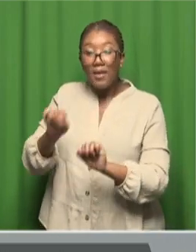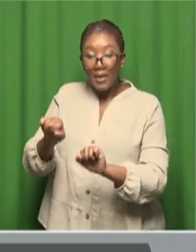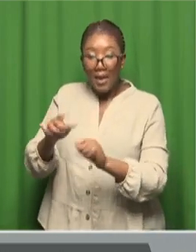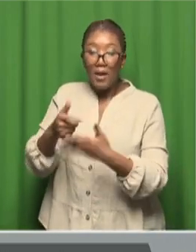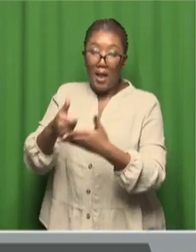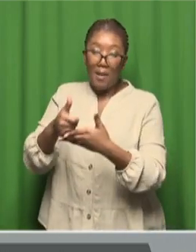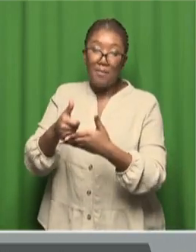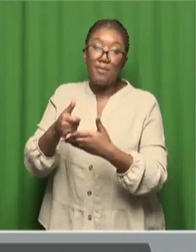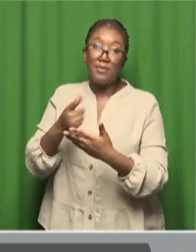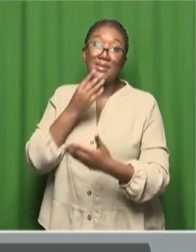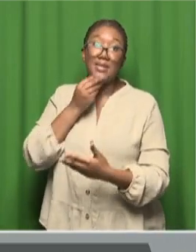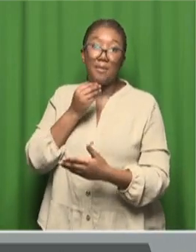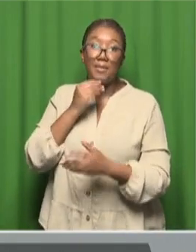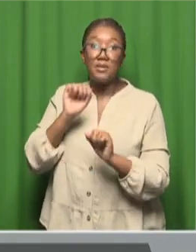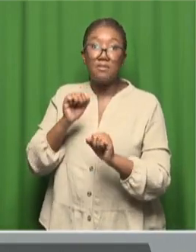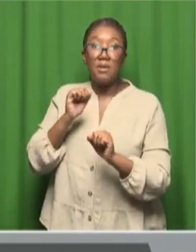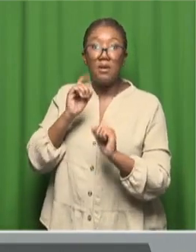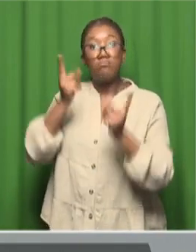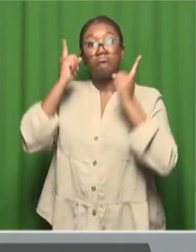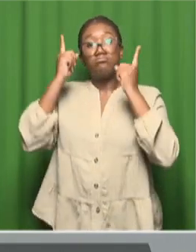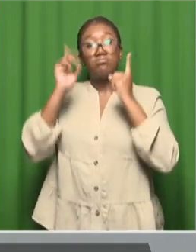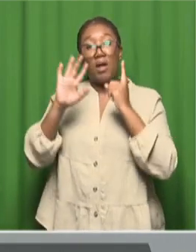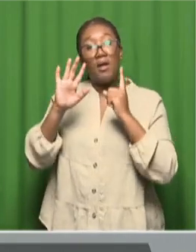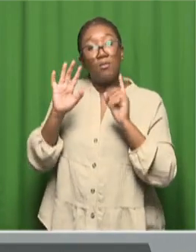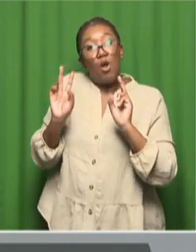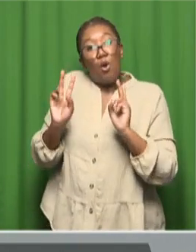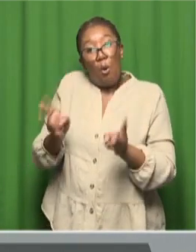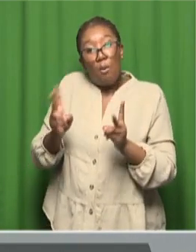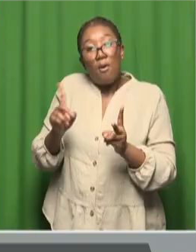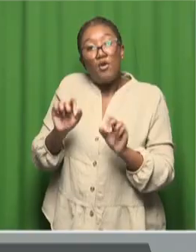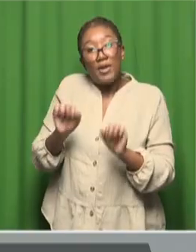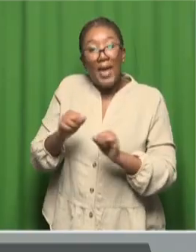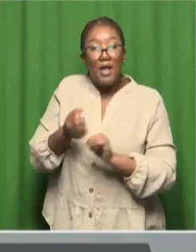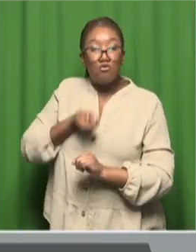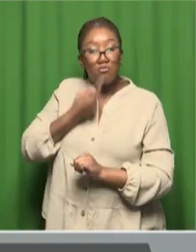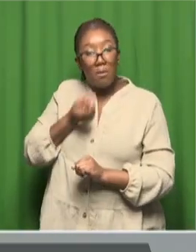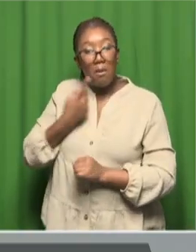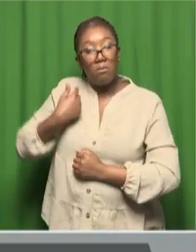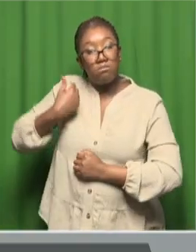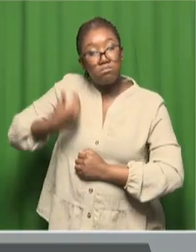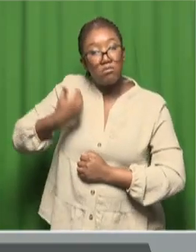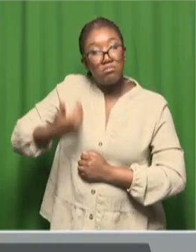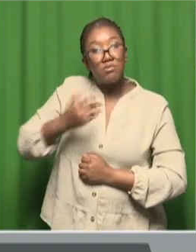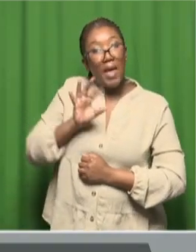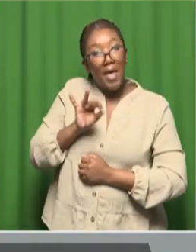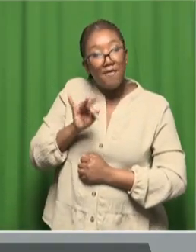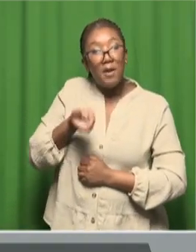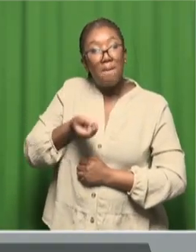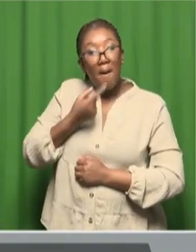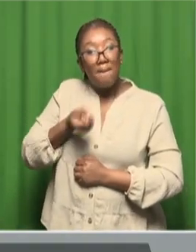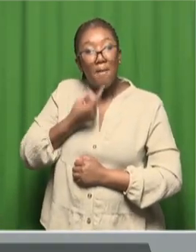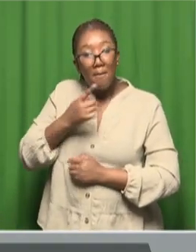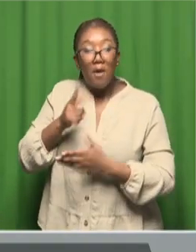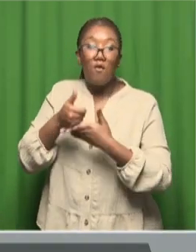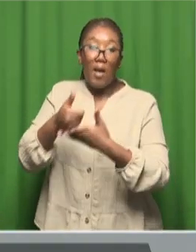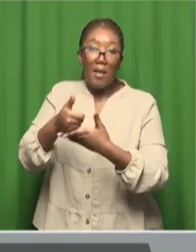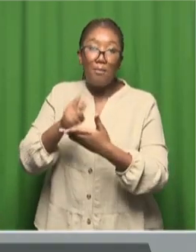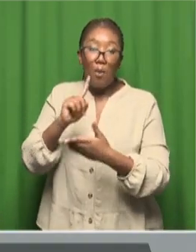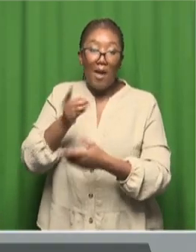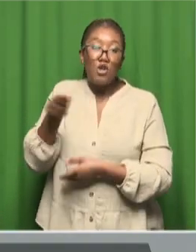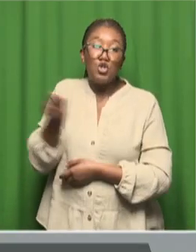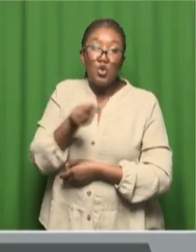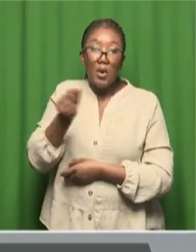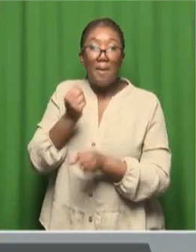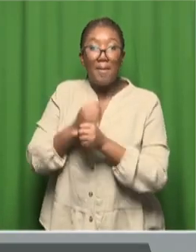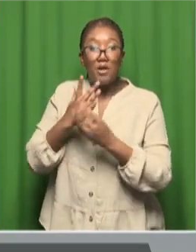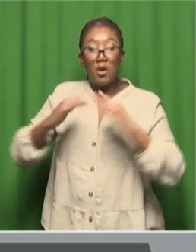in reducing the amount of medication or treatment you'd require to keep your glucose levels normal. But if you acquire